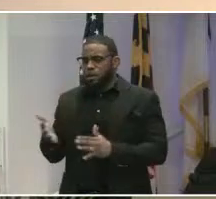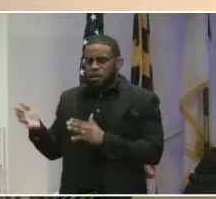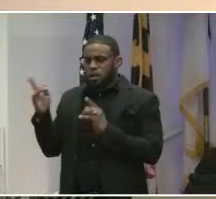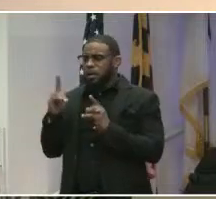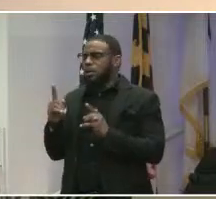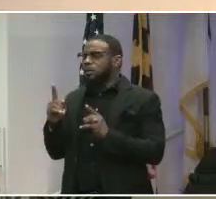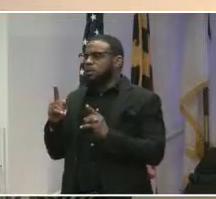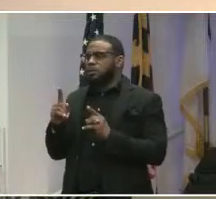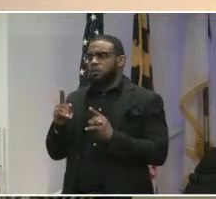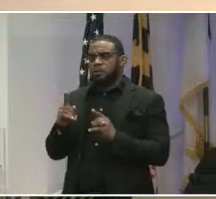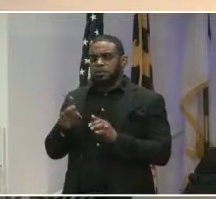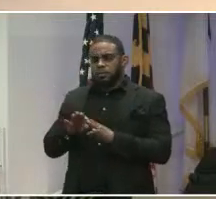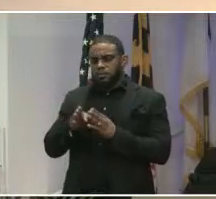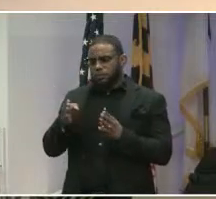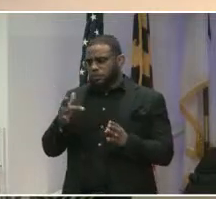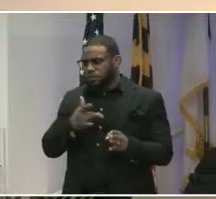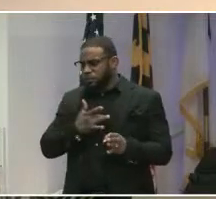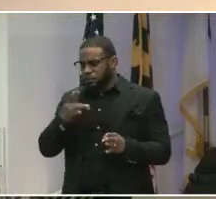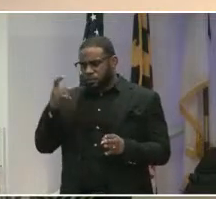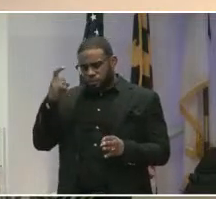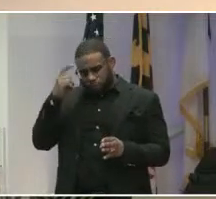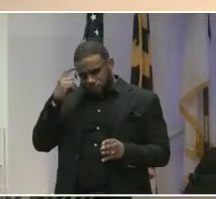you. Open hearts, open minds.